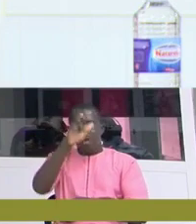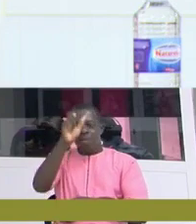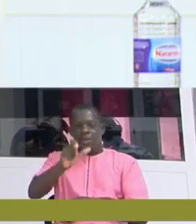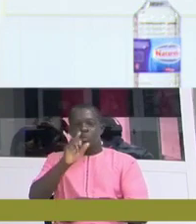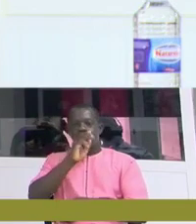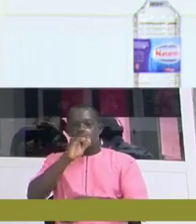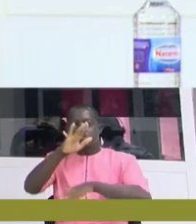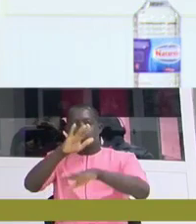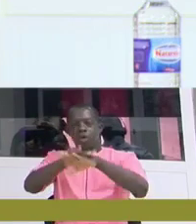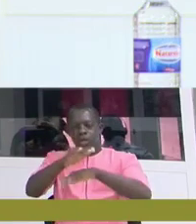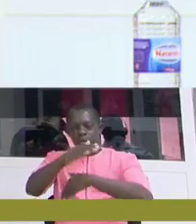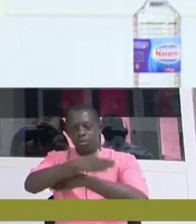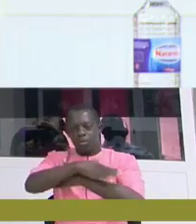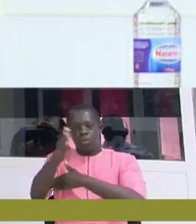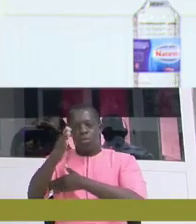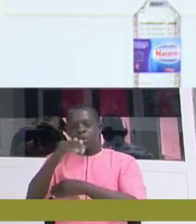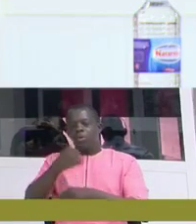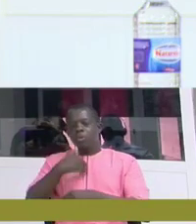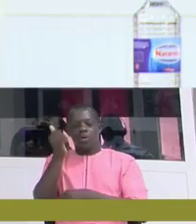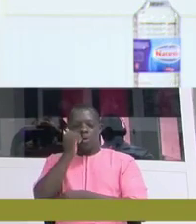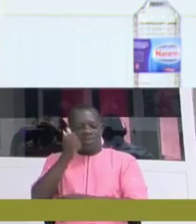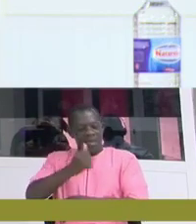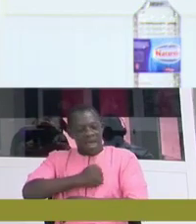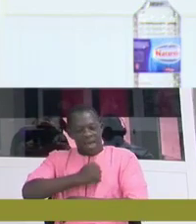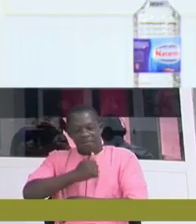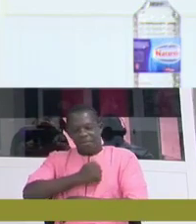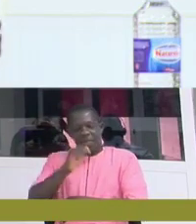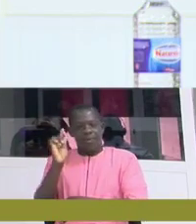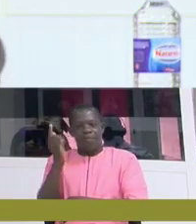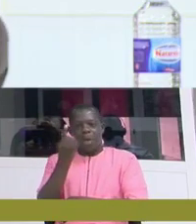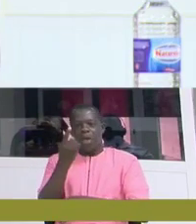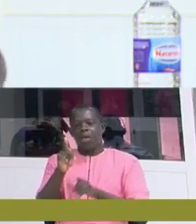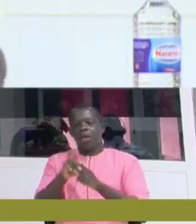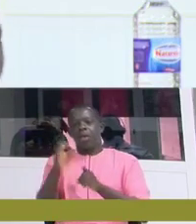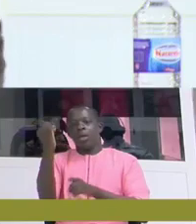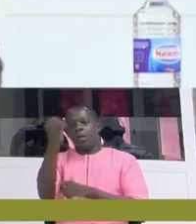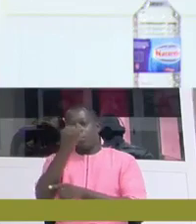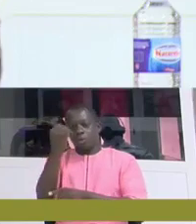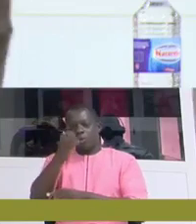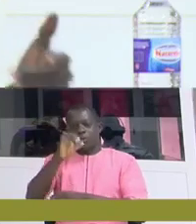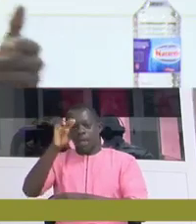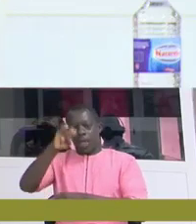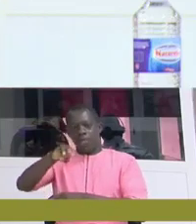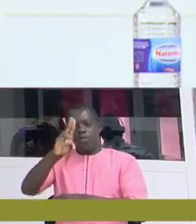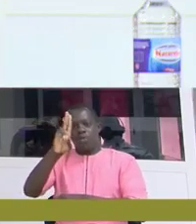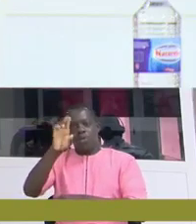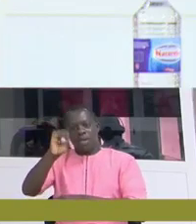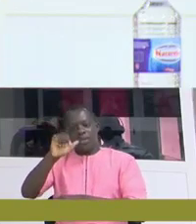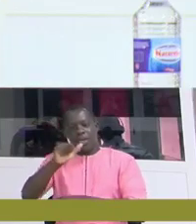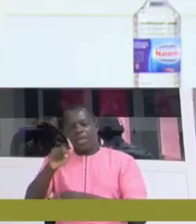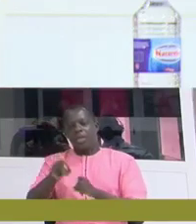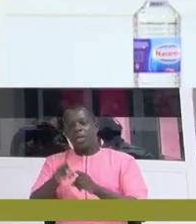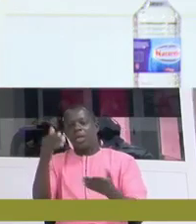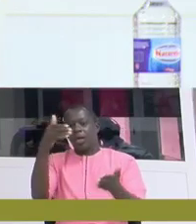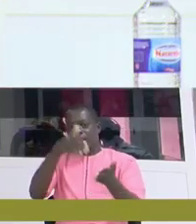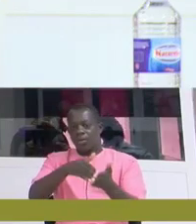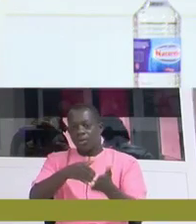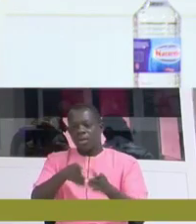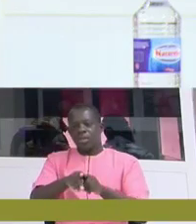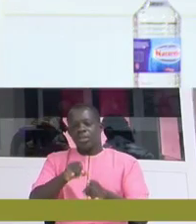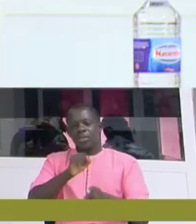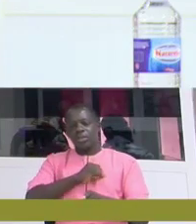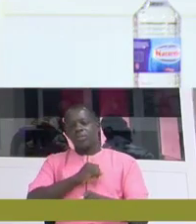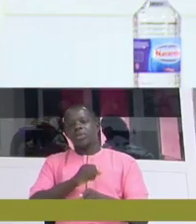door, nkijokatile. I always get fear because in me. Because Musa kana akambunda akambute fasa wesi ay murundi. Because Musa comes to